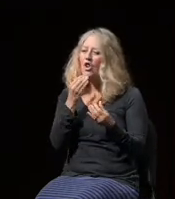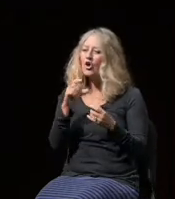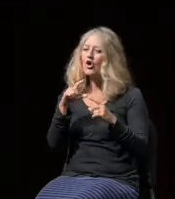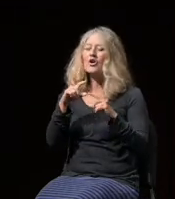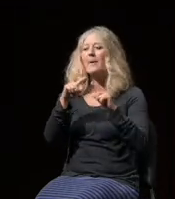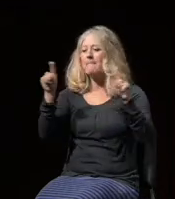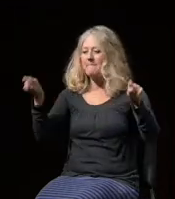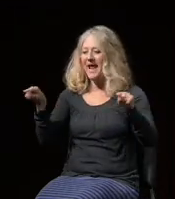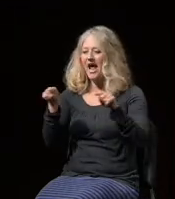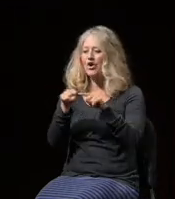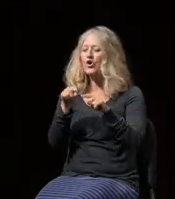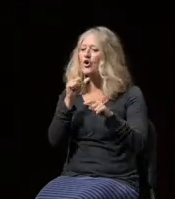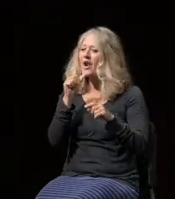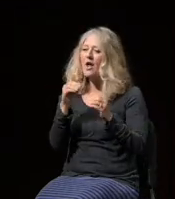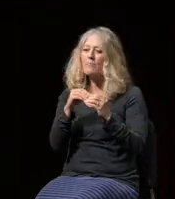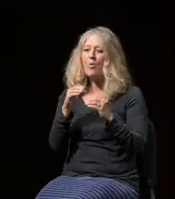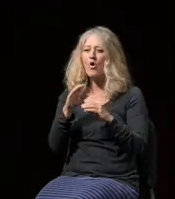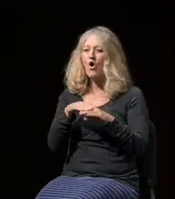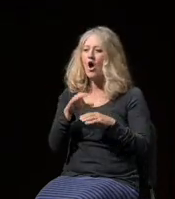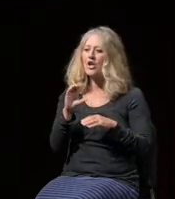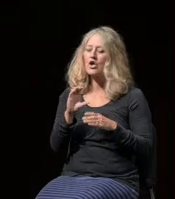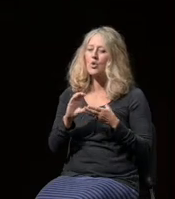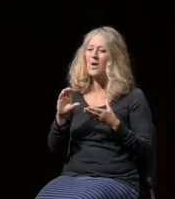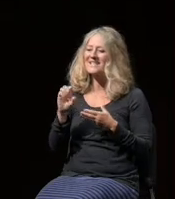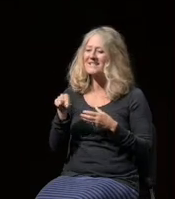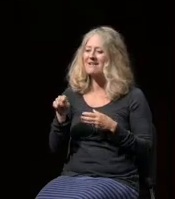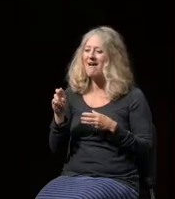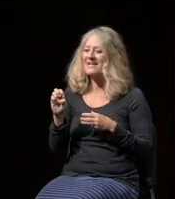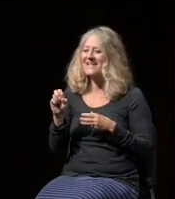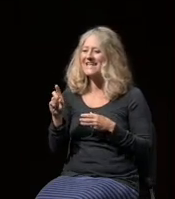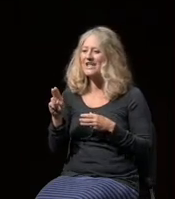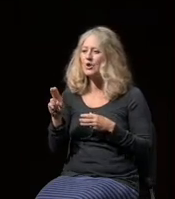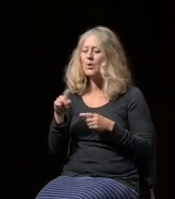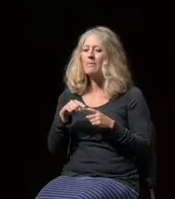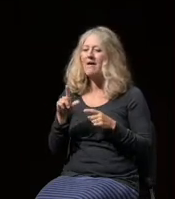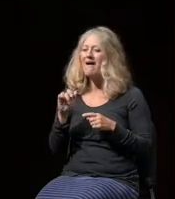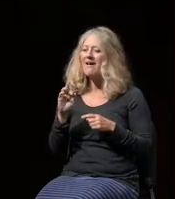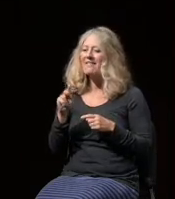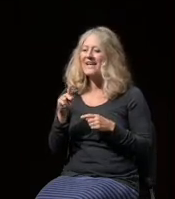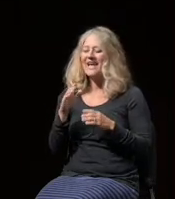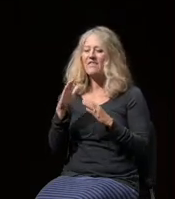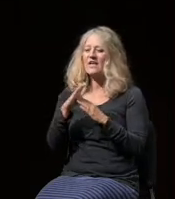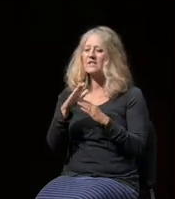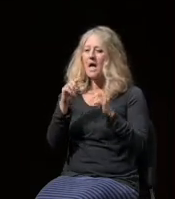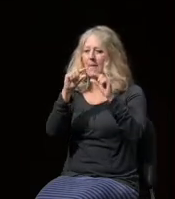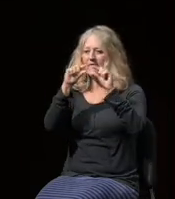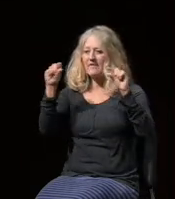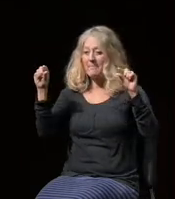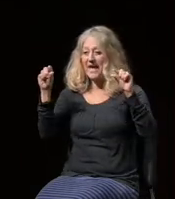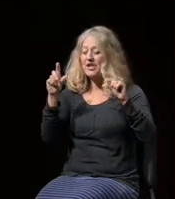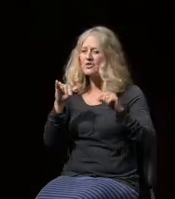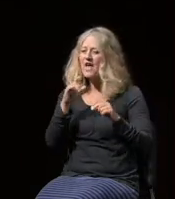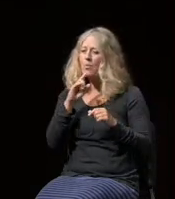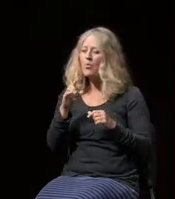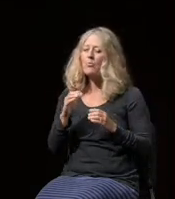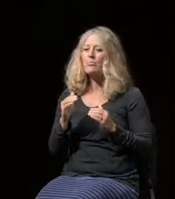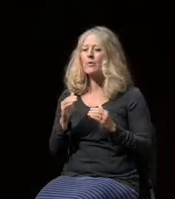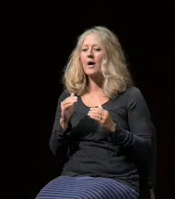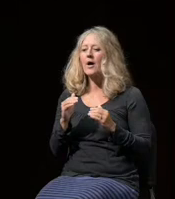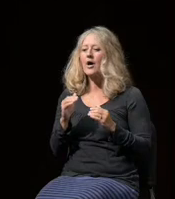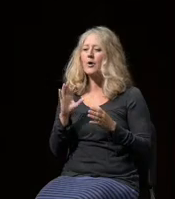on Cuesta.edu, but instead there is a link at the very top of the page. And that will take you to